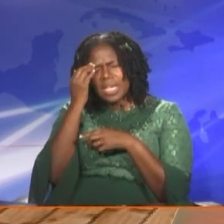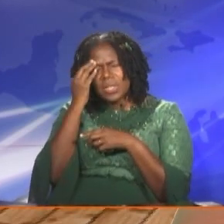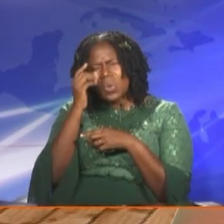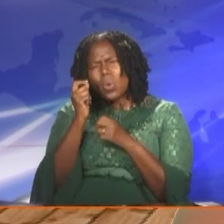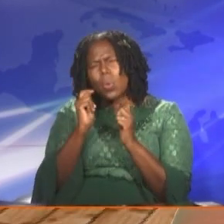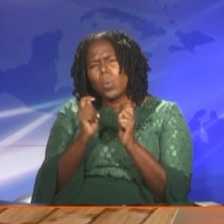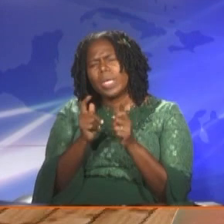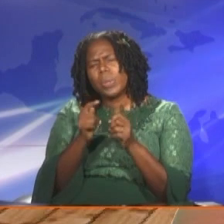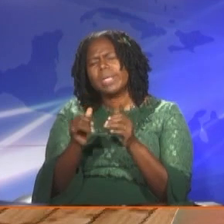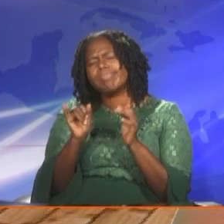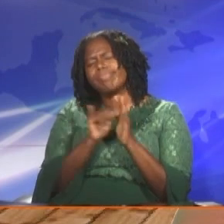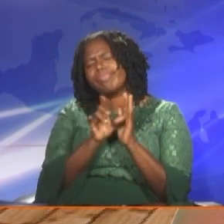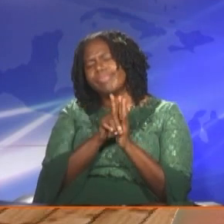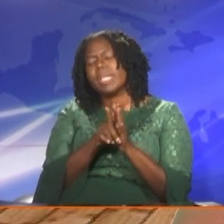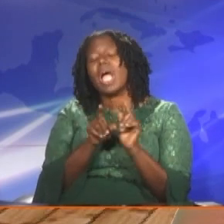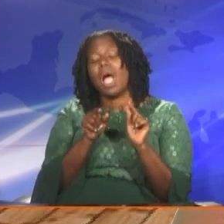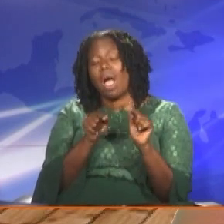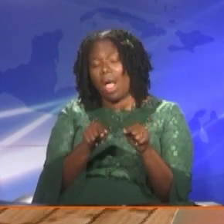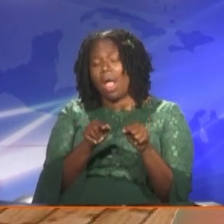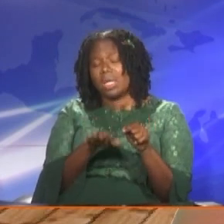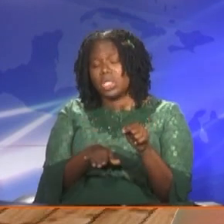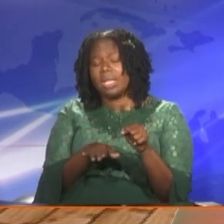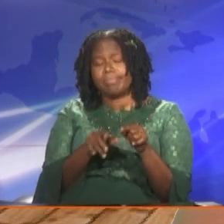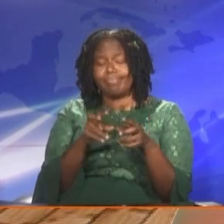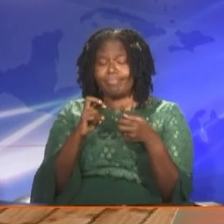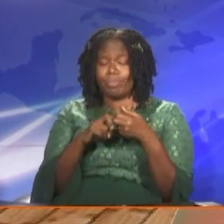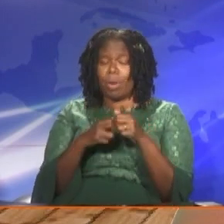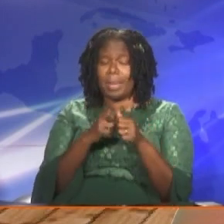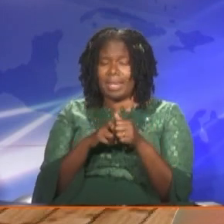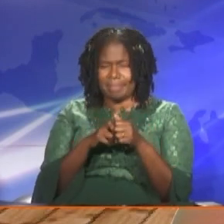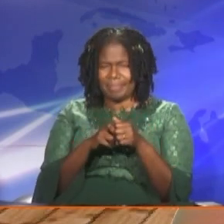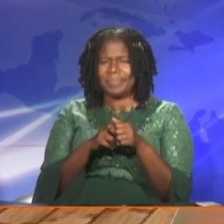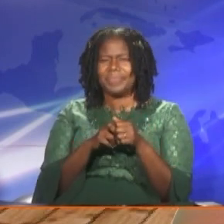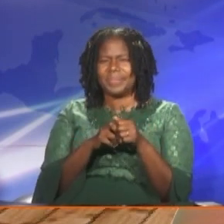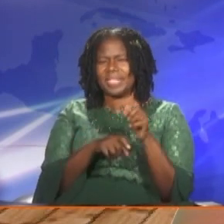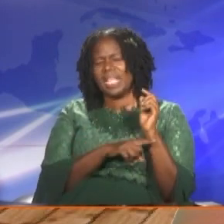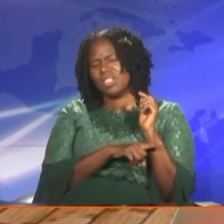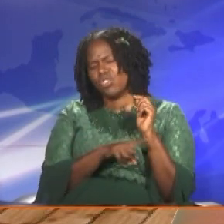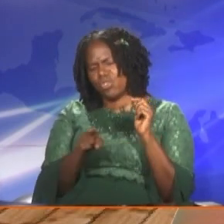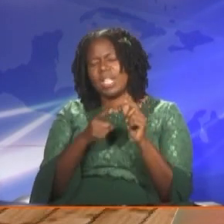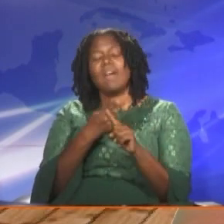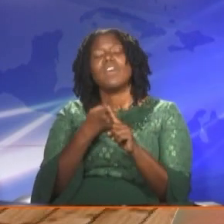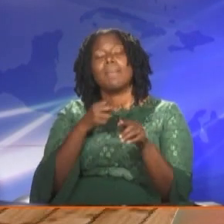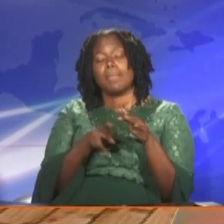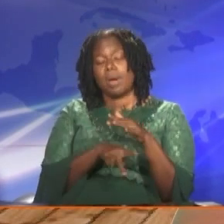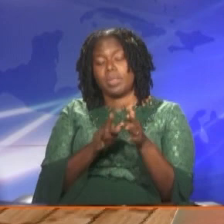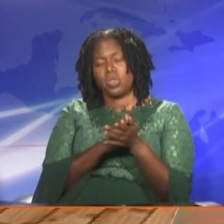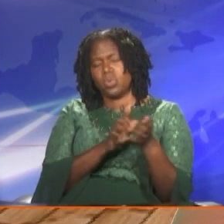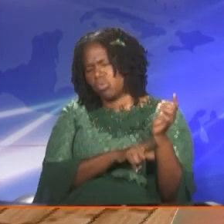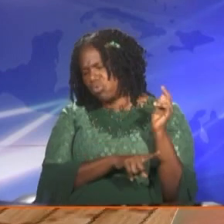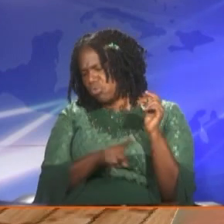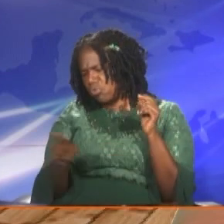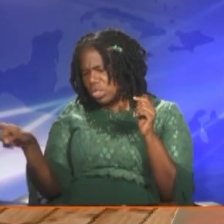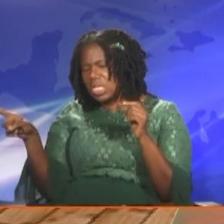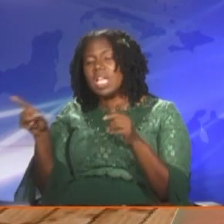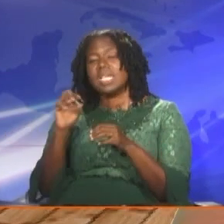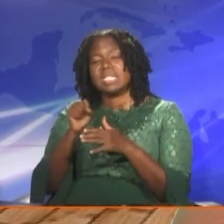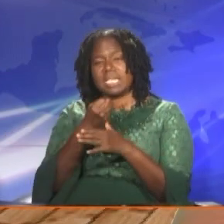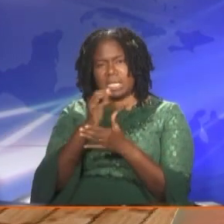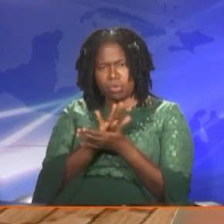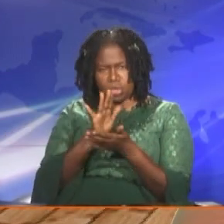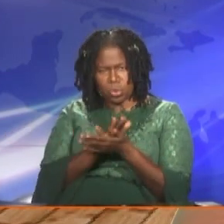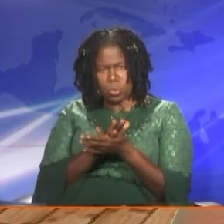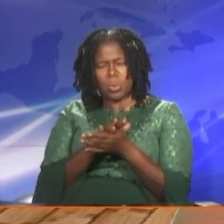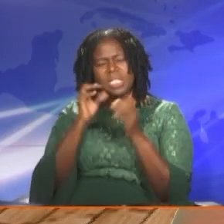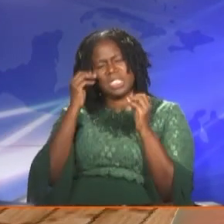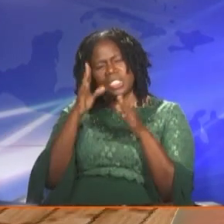early childhood straight on to primary school, secondary school. And if we can actually, it's easy